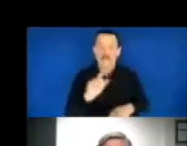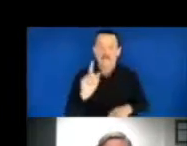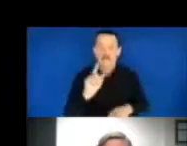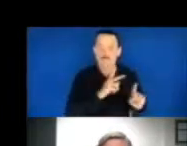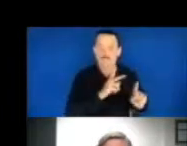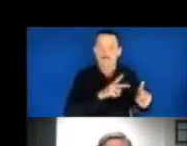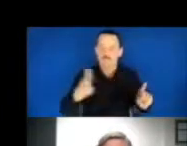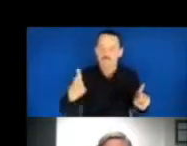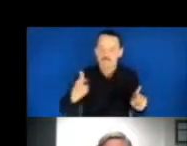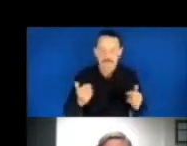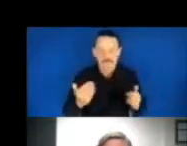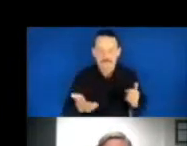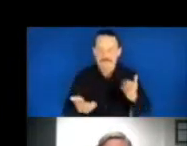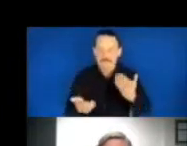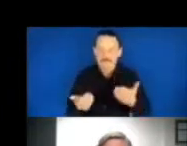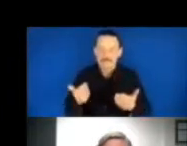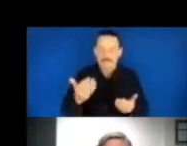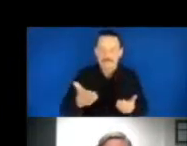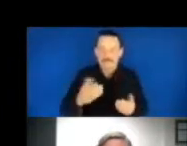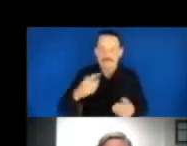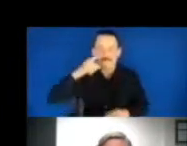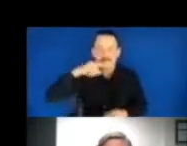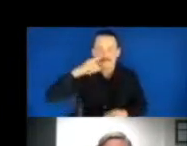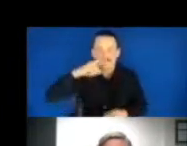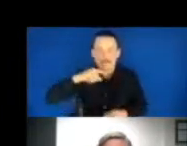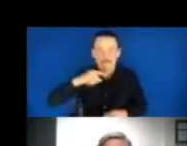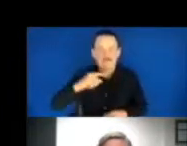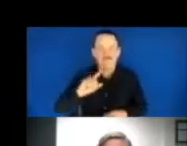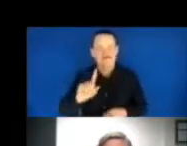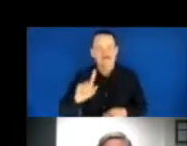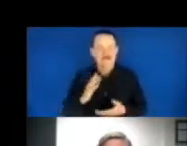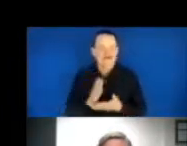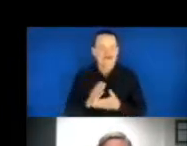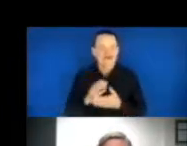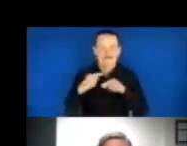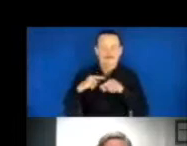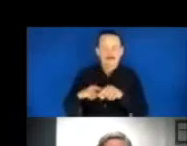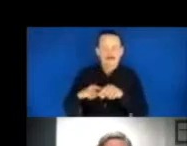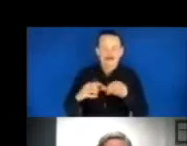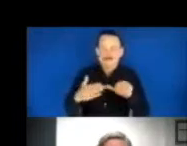your specific circumstances. So there's